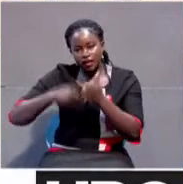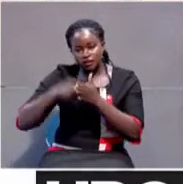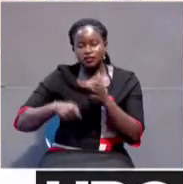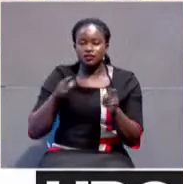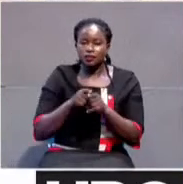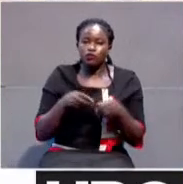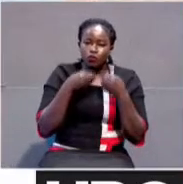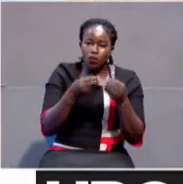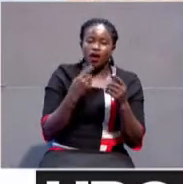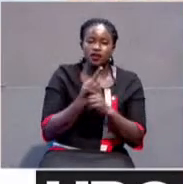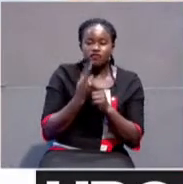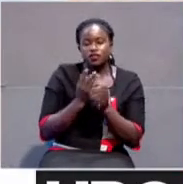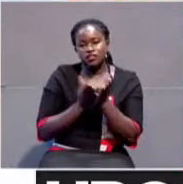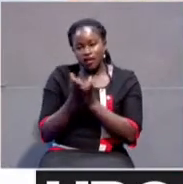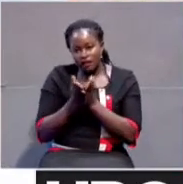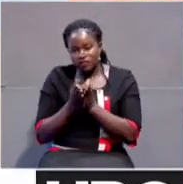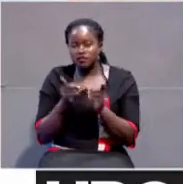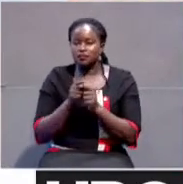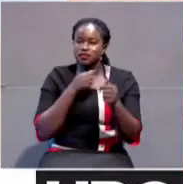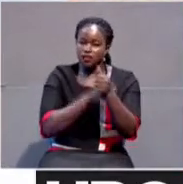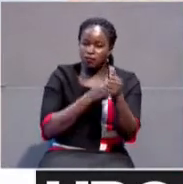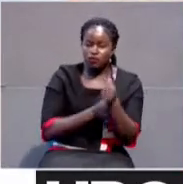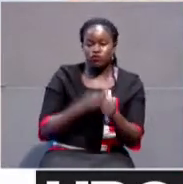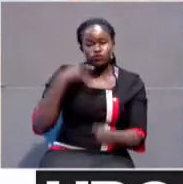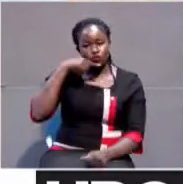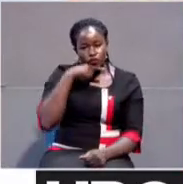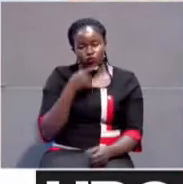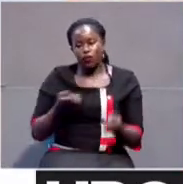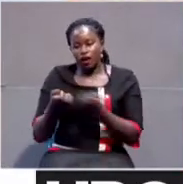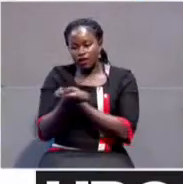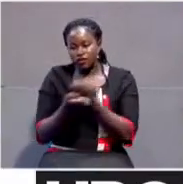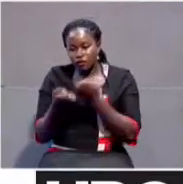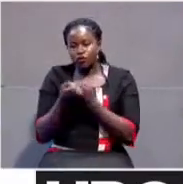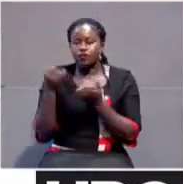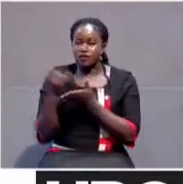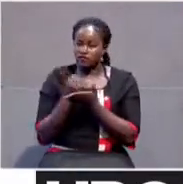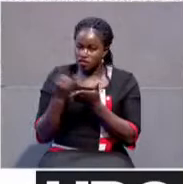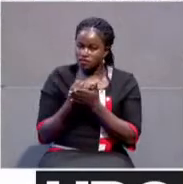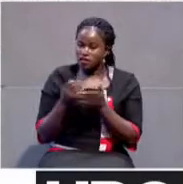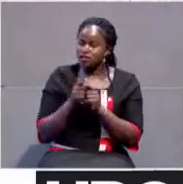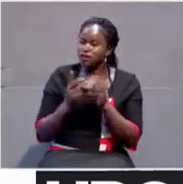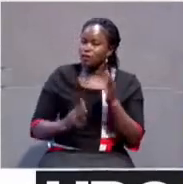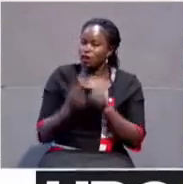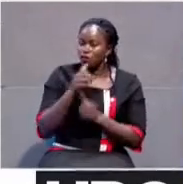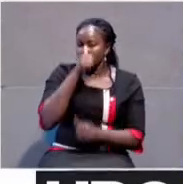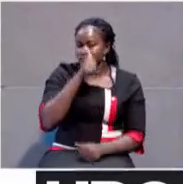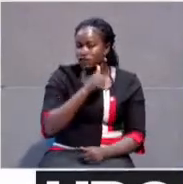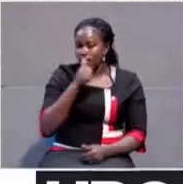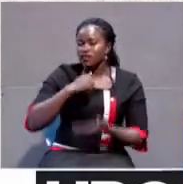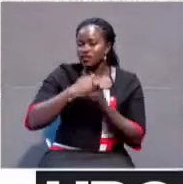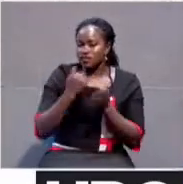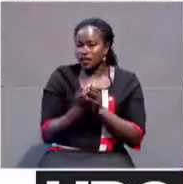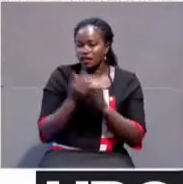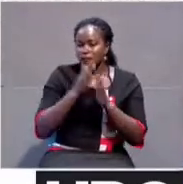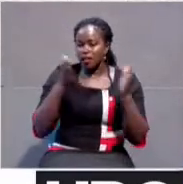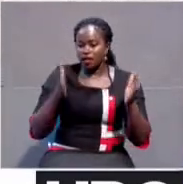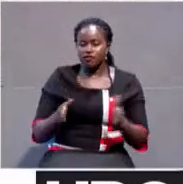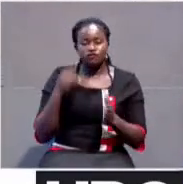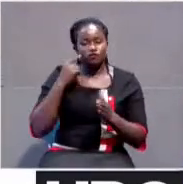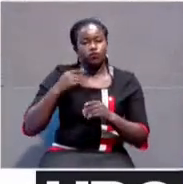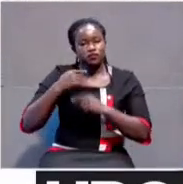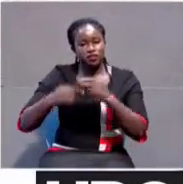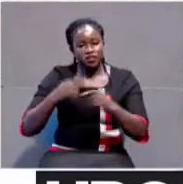and services and financing social and economic investments. He was launching the private sector platform for